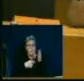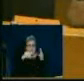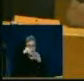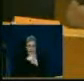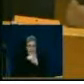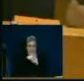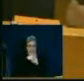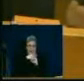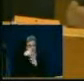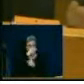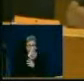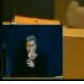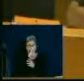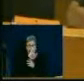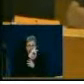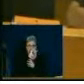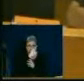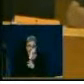we voting on a contract?